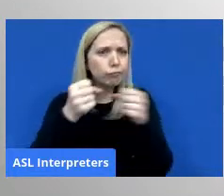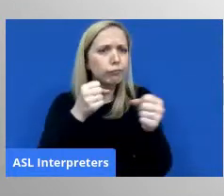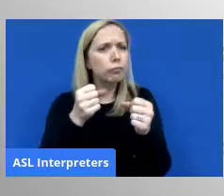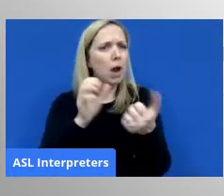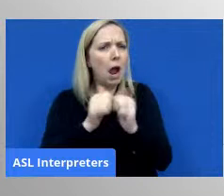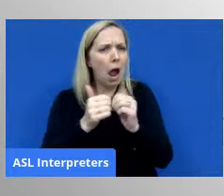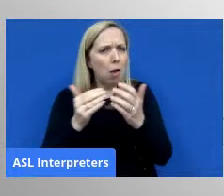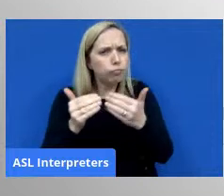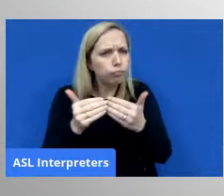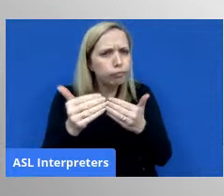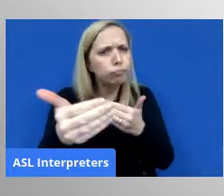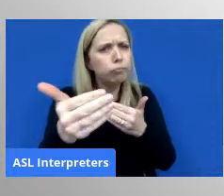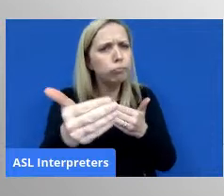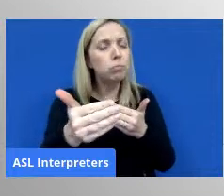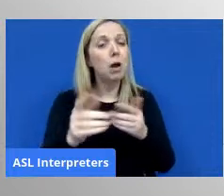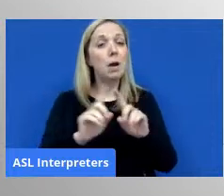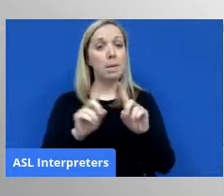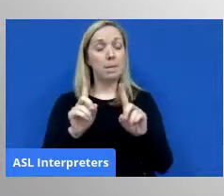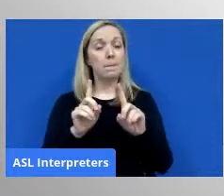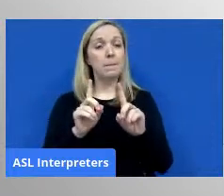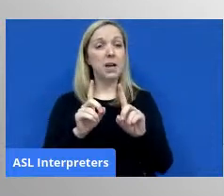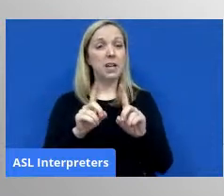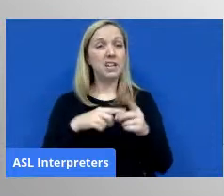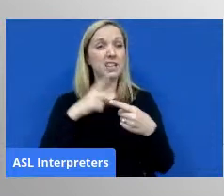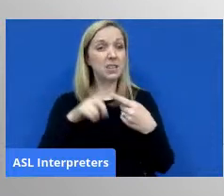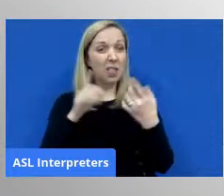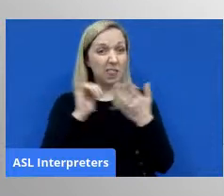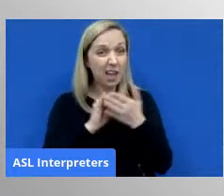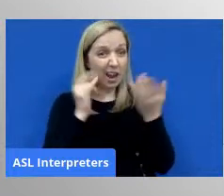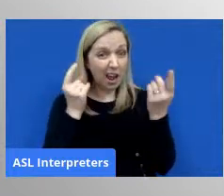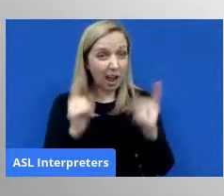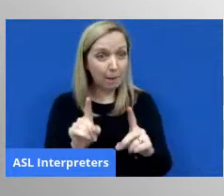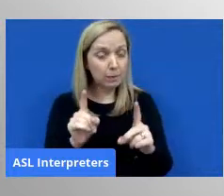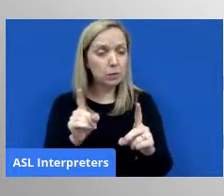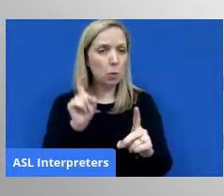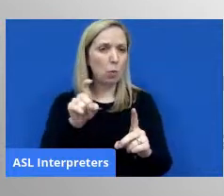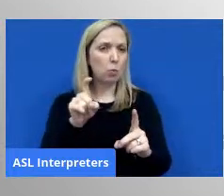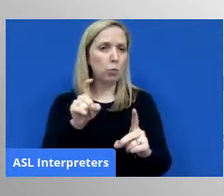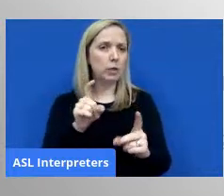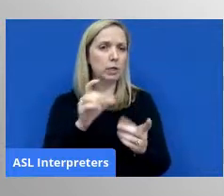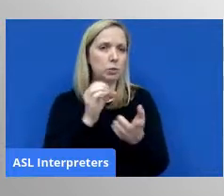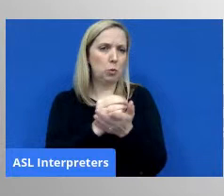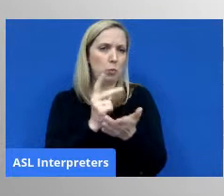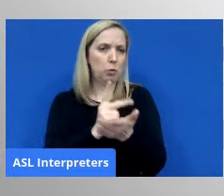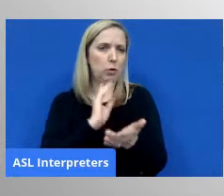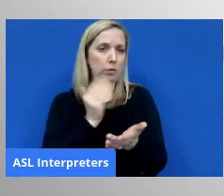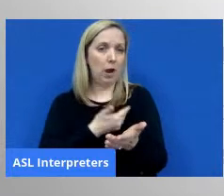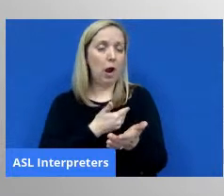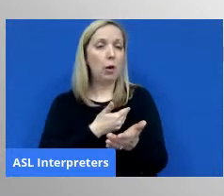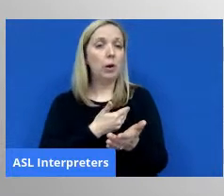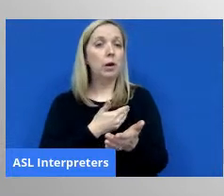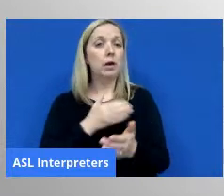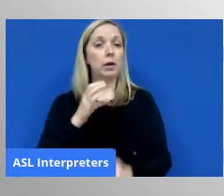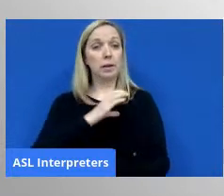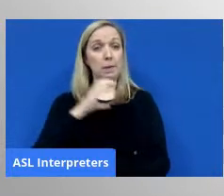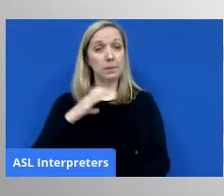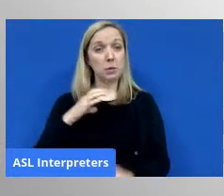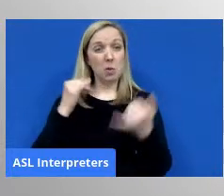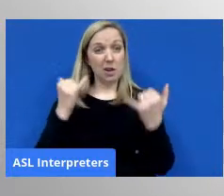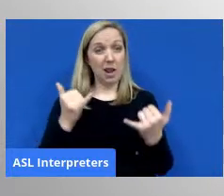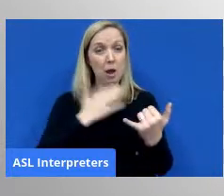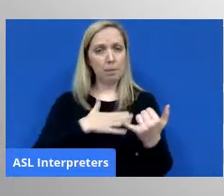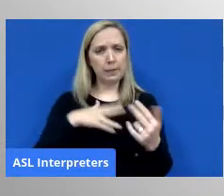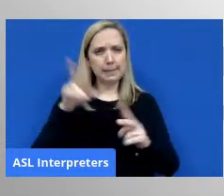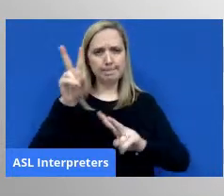do that, we do need to confirm our committees. And so if you would take a look at that document that